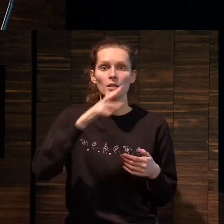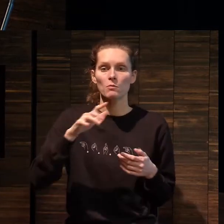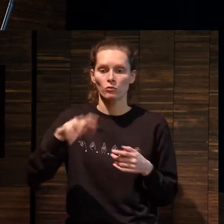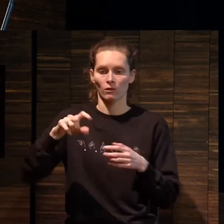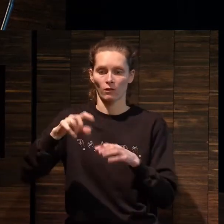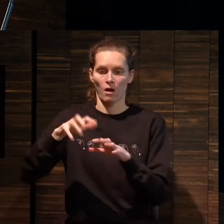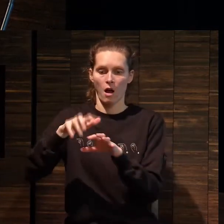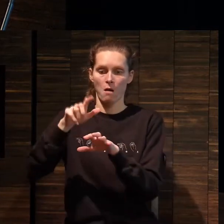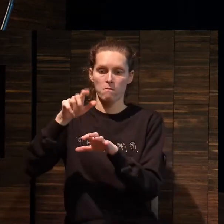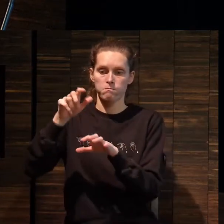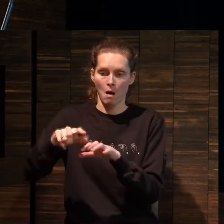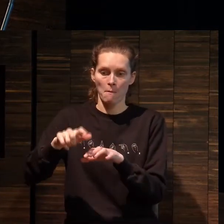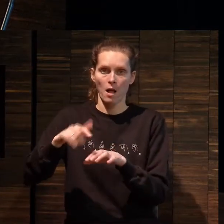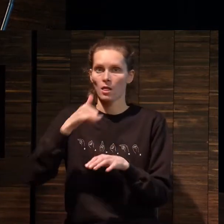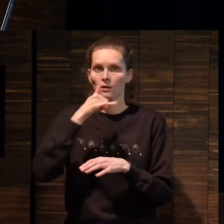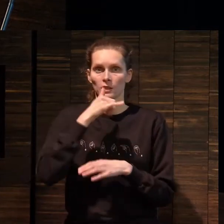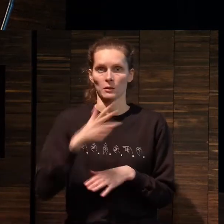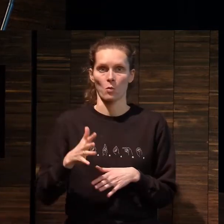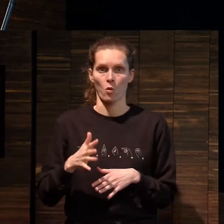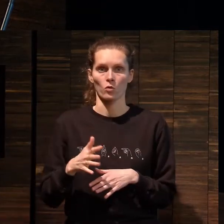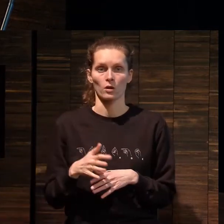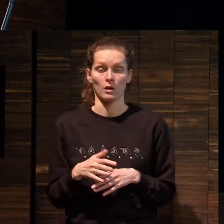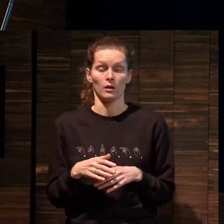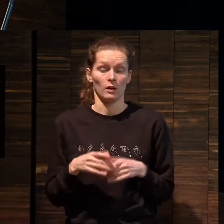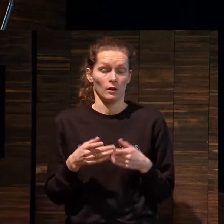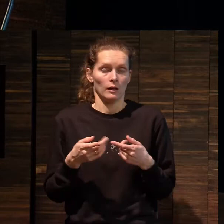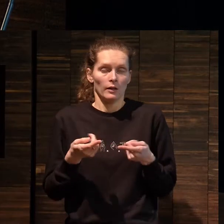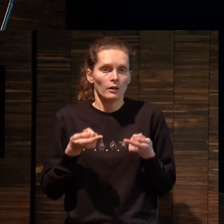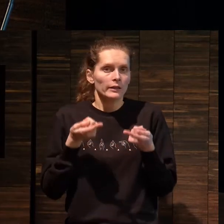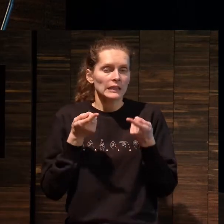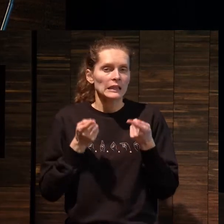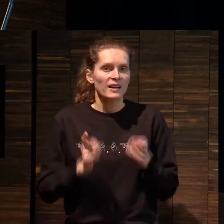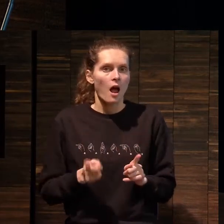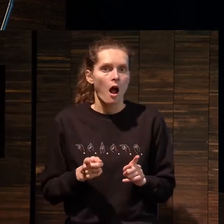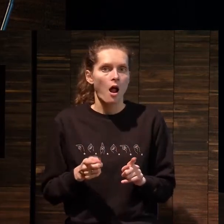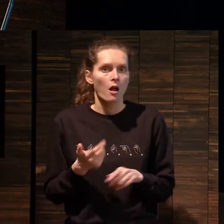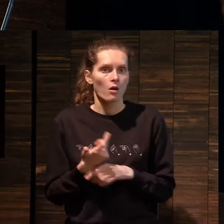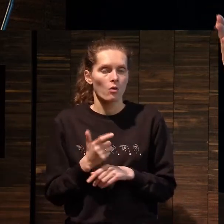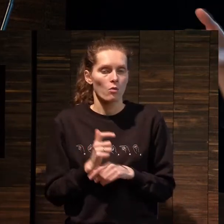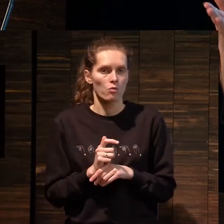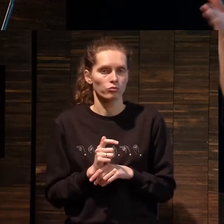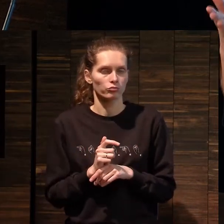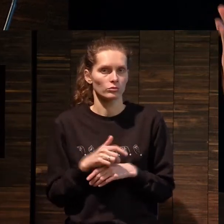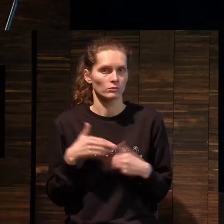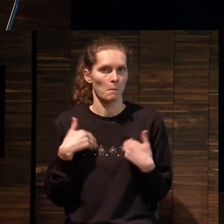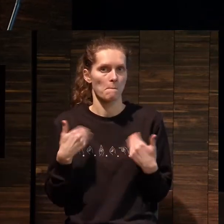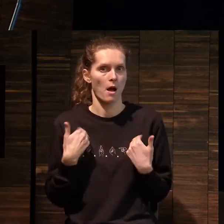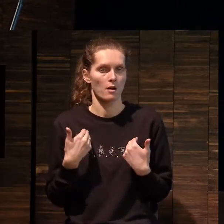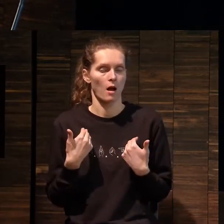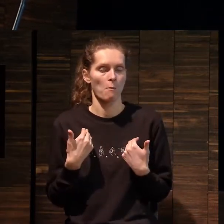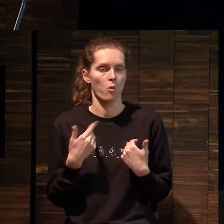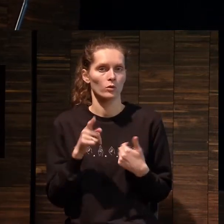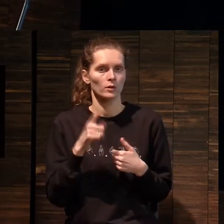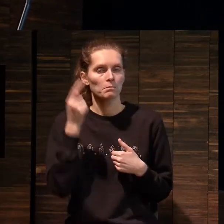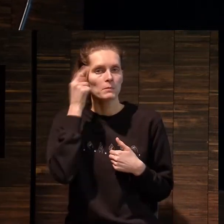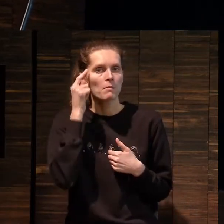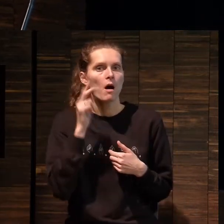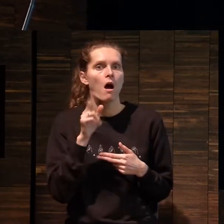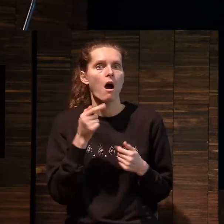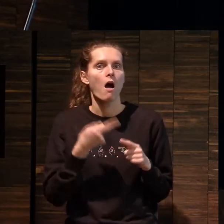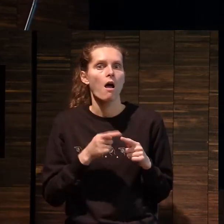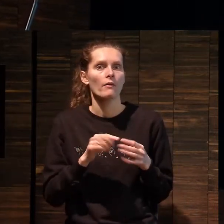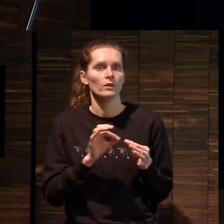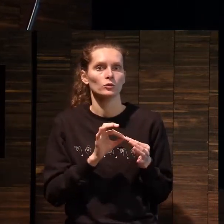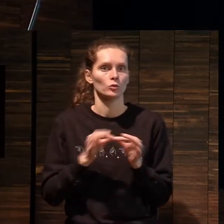is moving all the time and you can't hit the button. This is a very